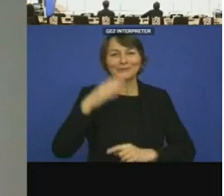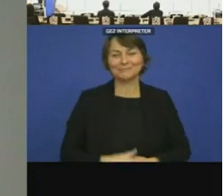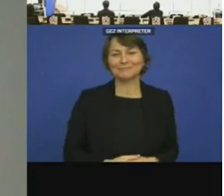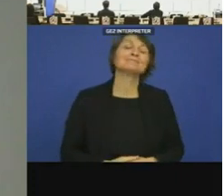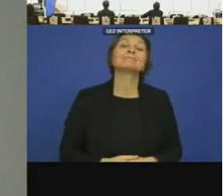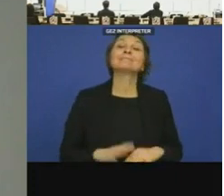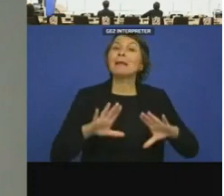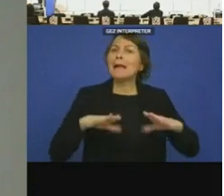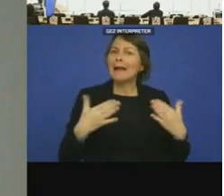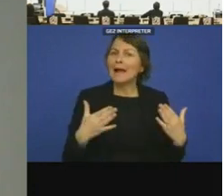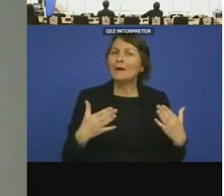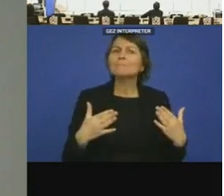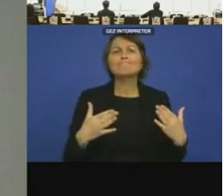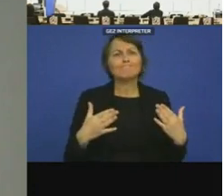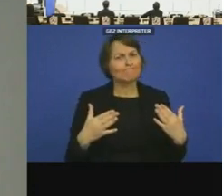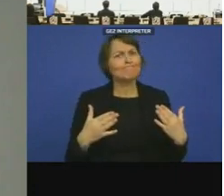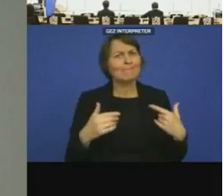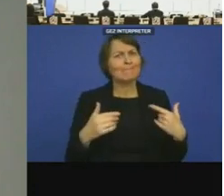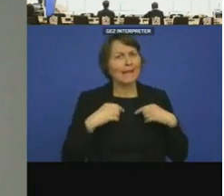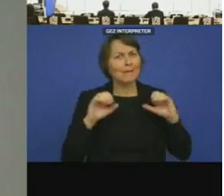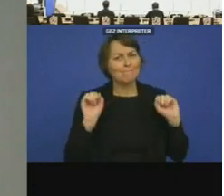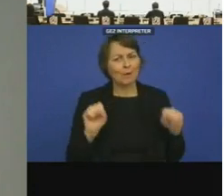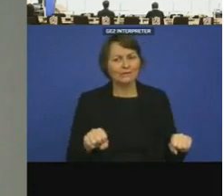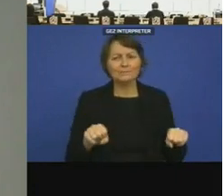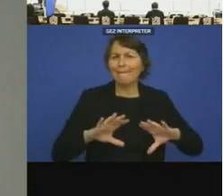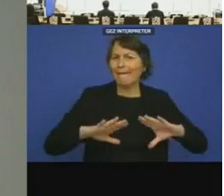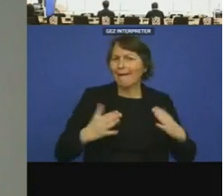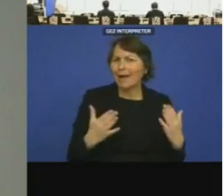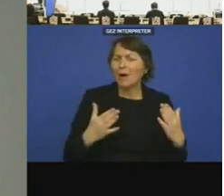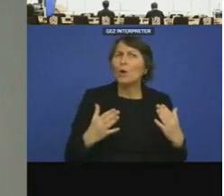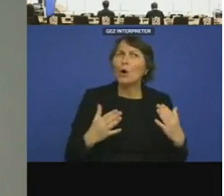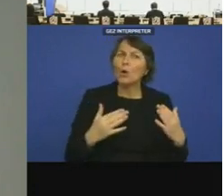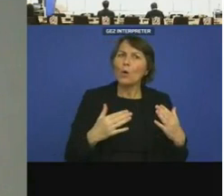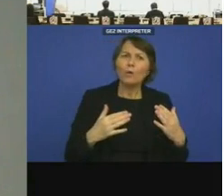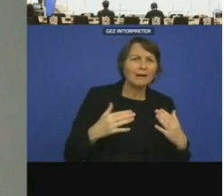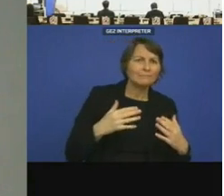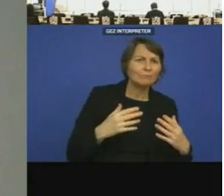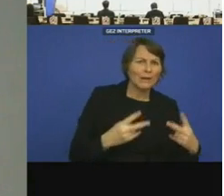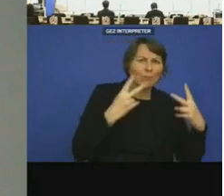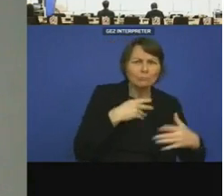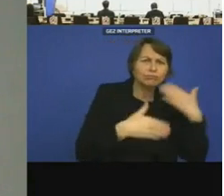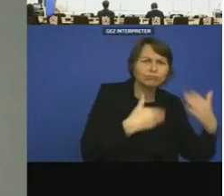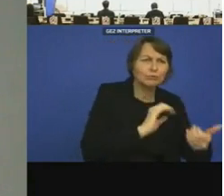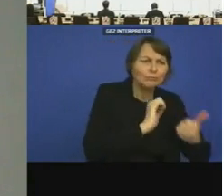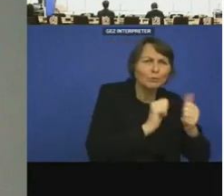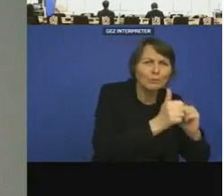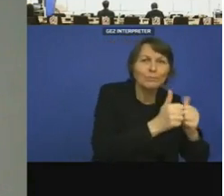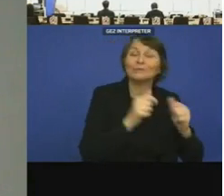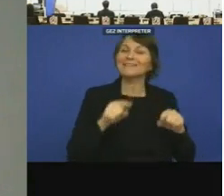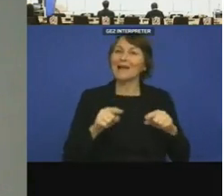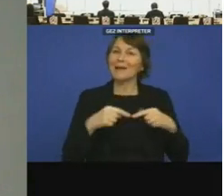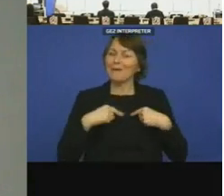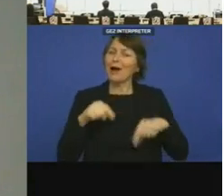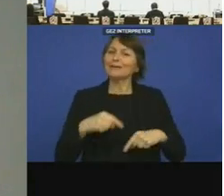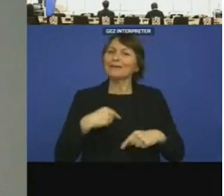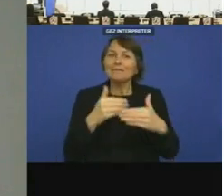important, but it is not the same as making it happen. Qualifying for a championship makes victory possible, but